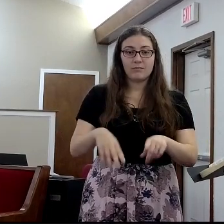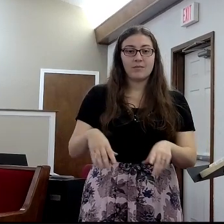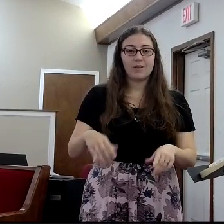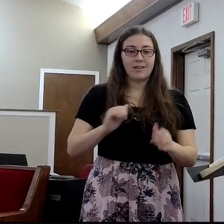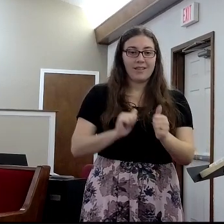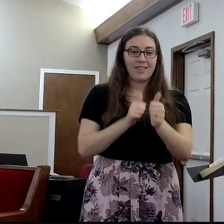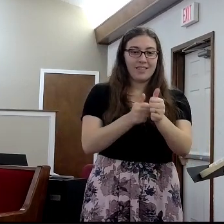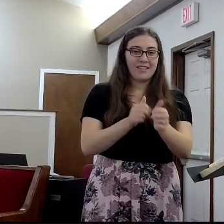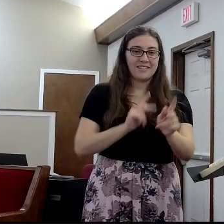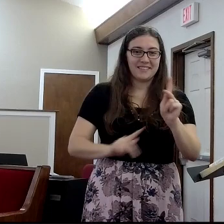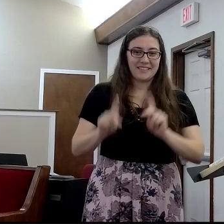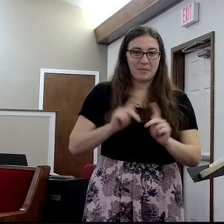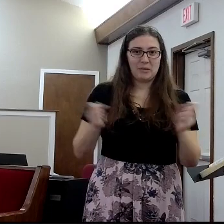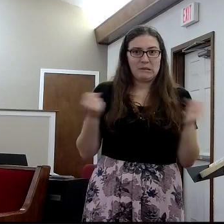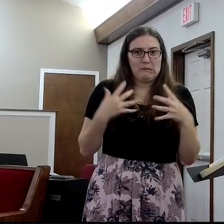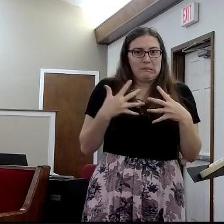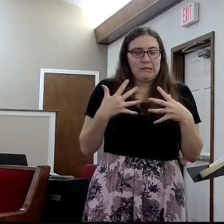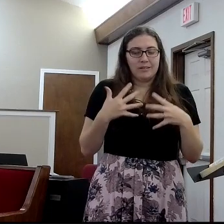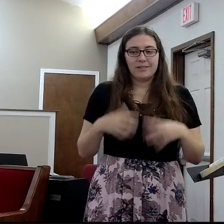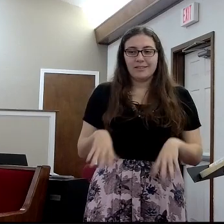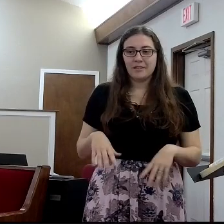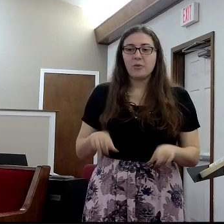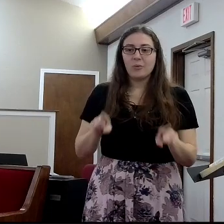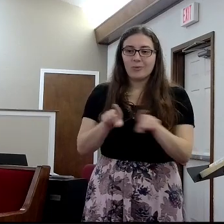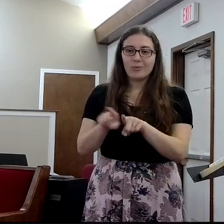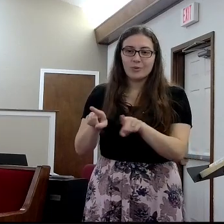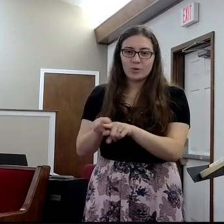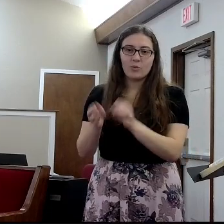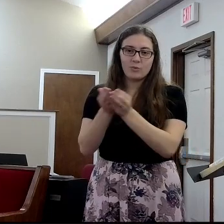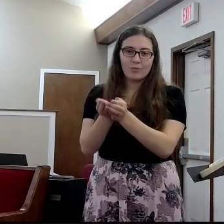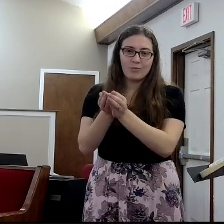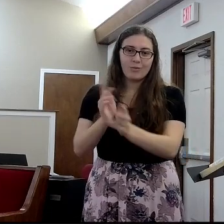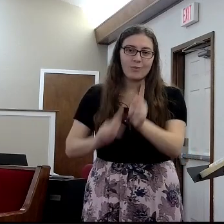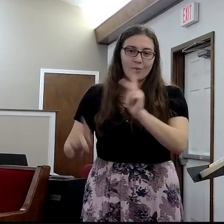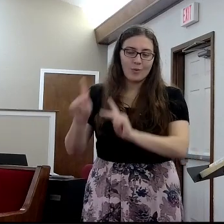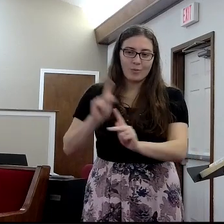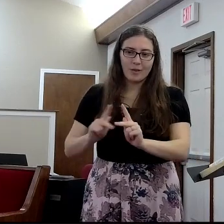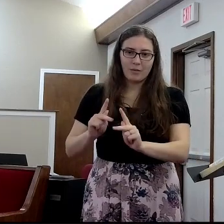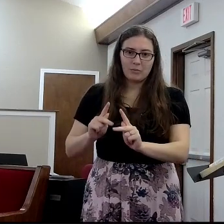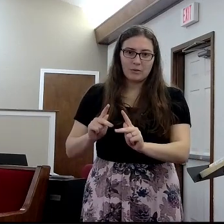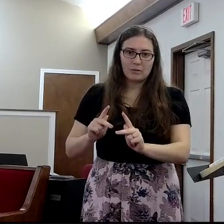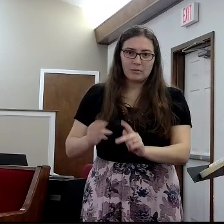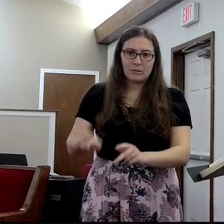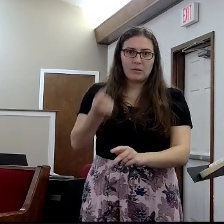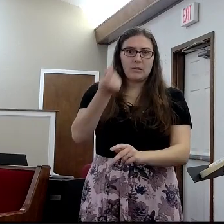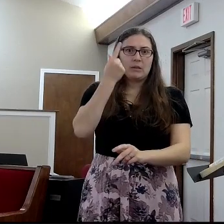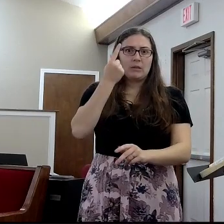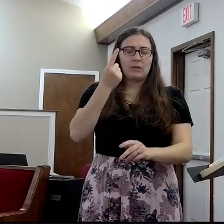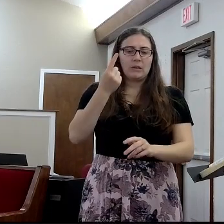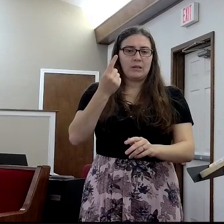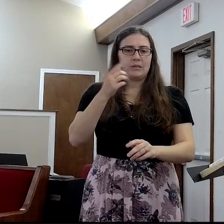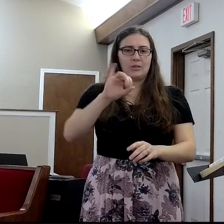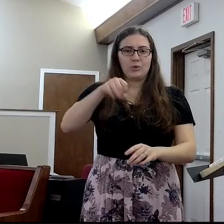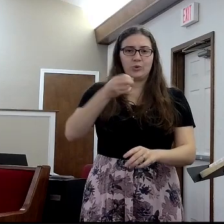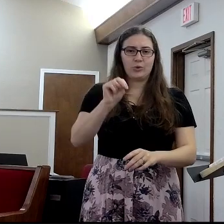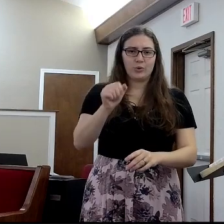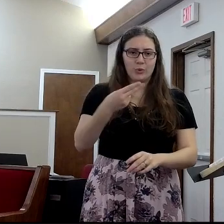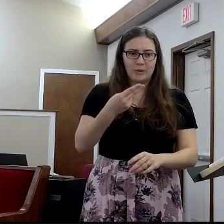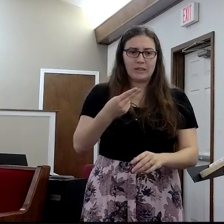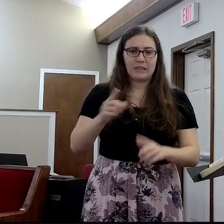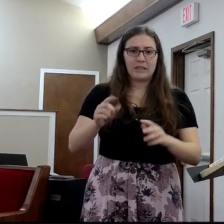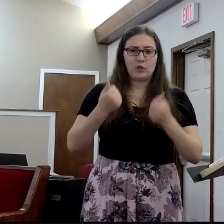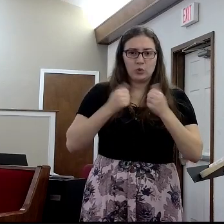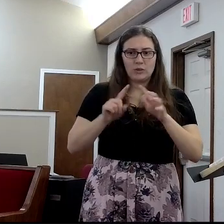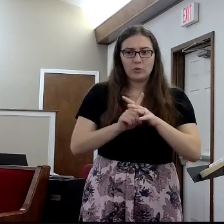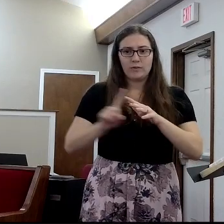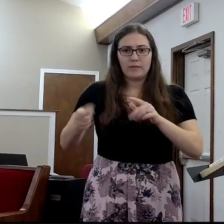were exceedingly afraid. We saw the mariners be exceedingly afraid when they found out Jonah was fleeing from the